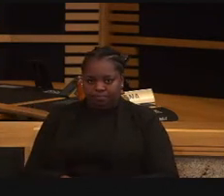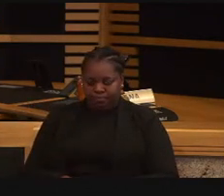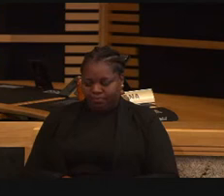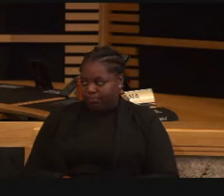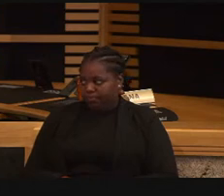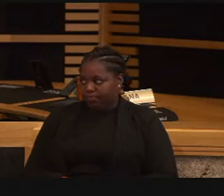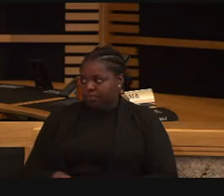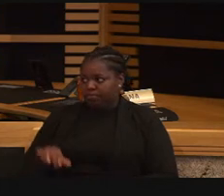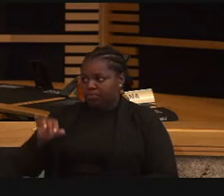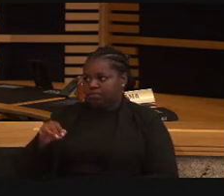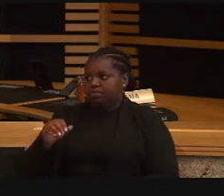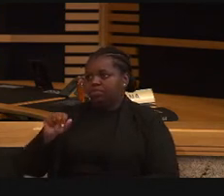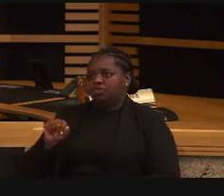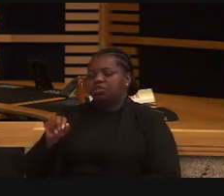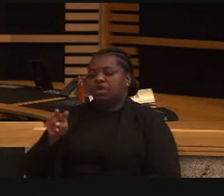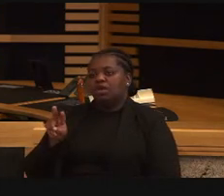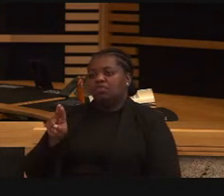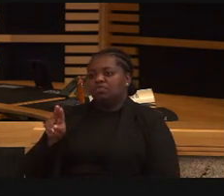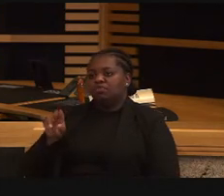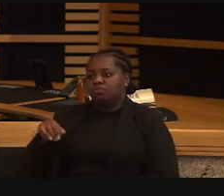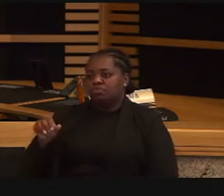Mr. Chavuja.